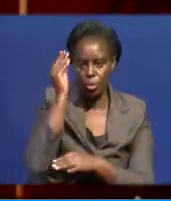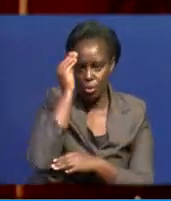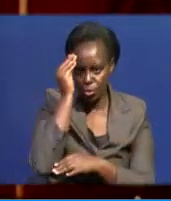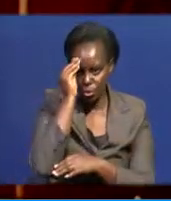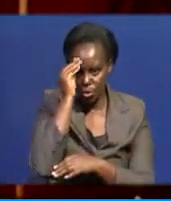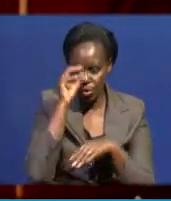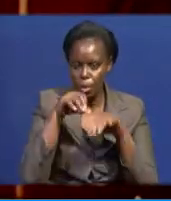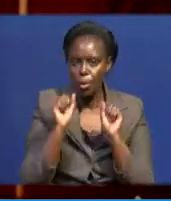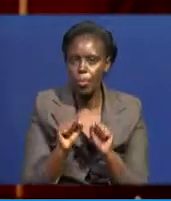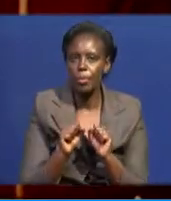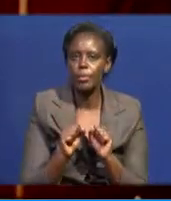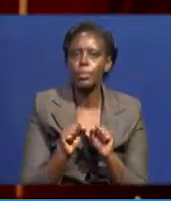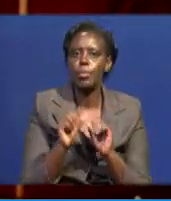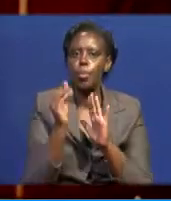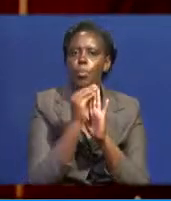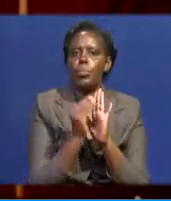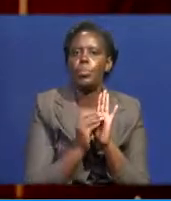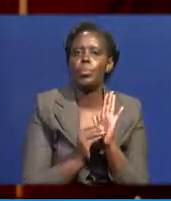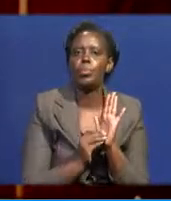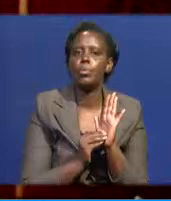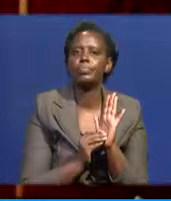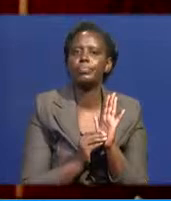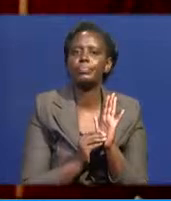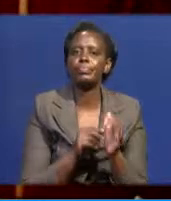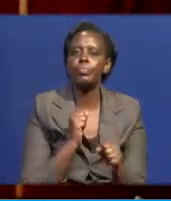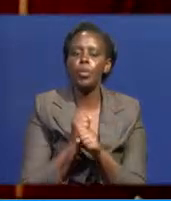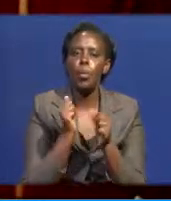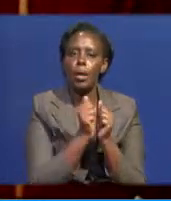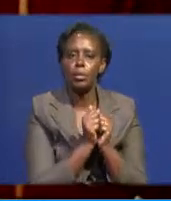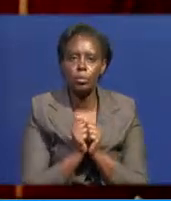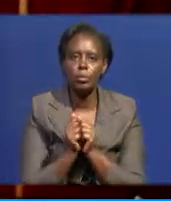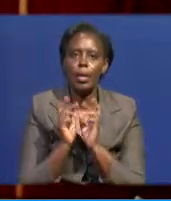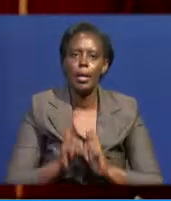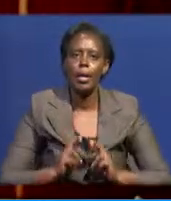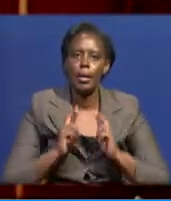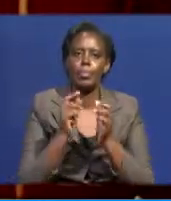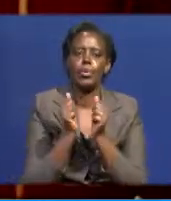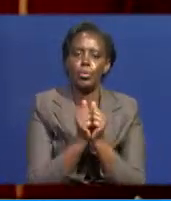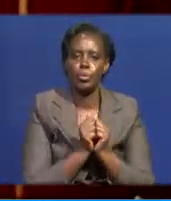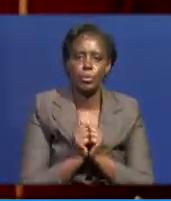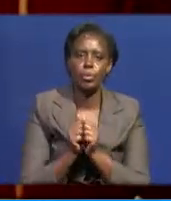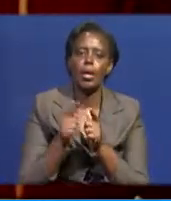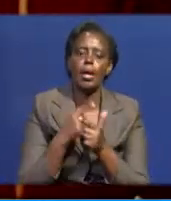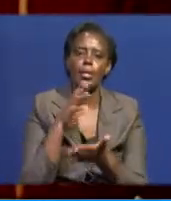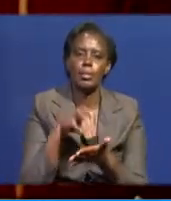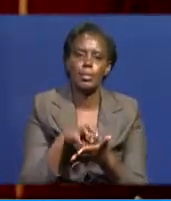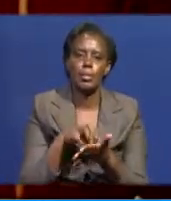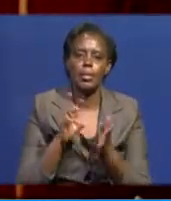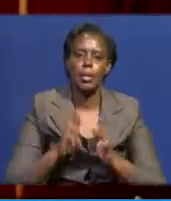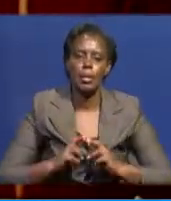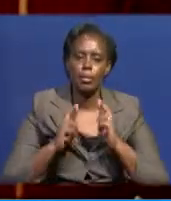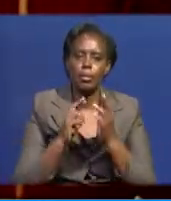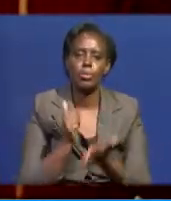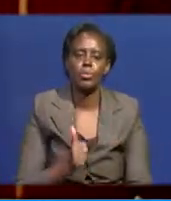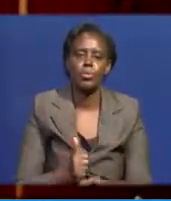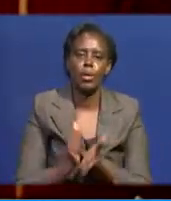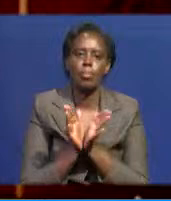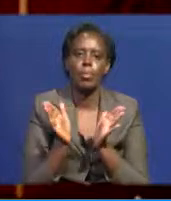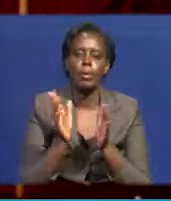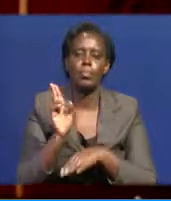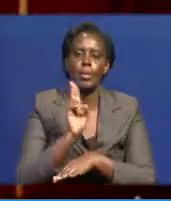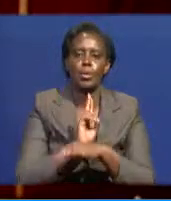Education so that we can put the work together or the report together, and the status report to assist the